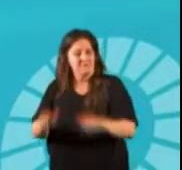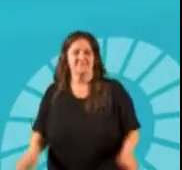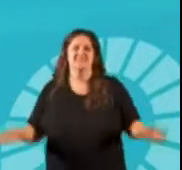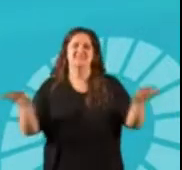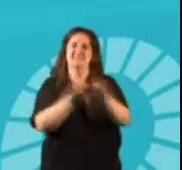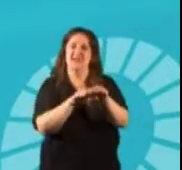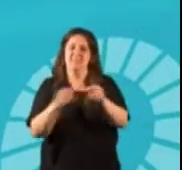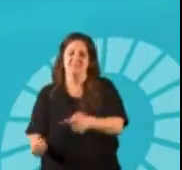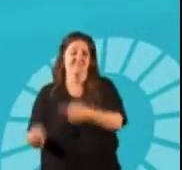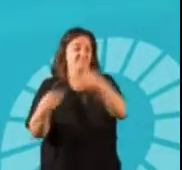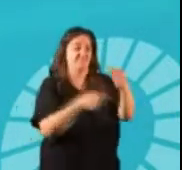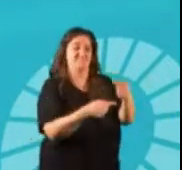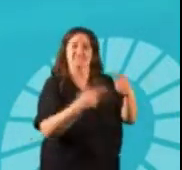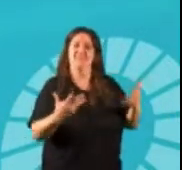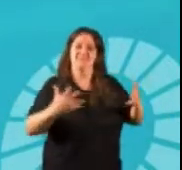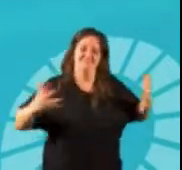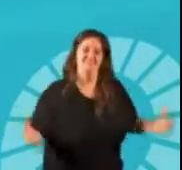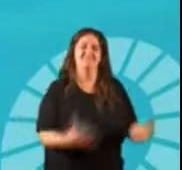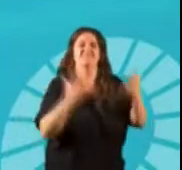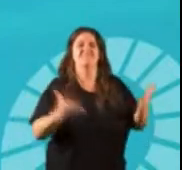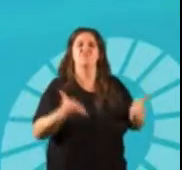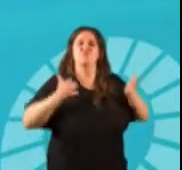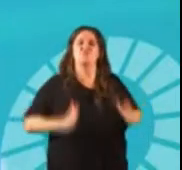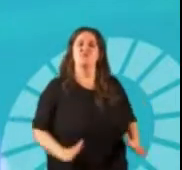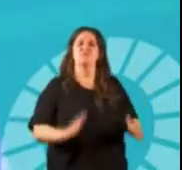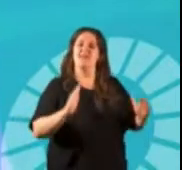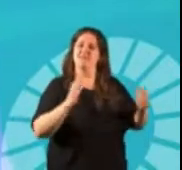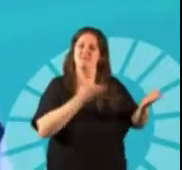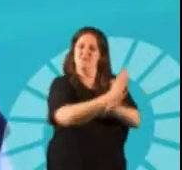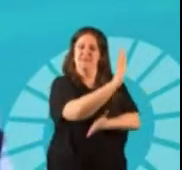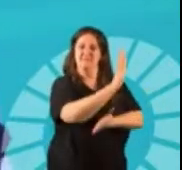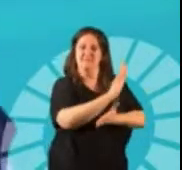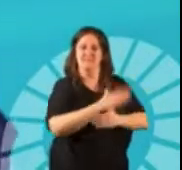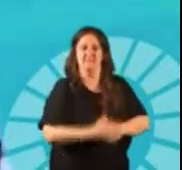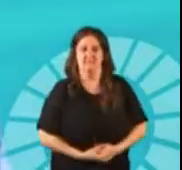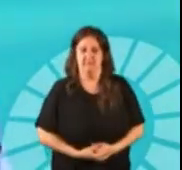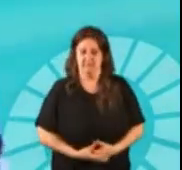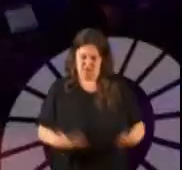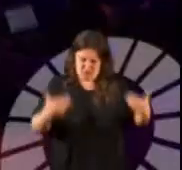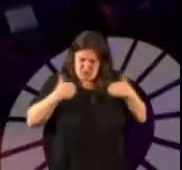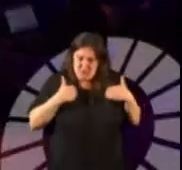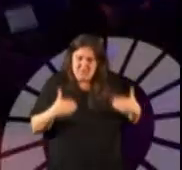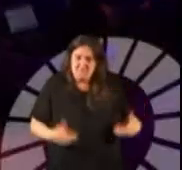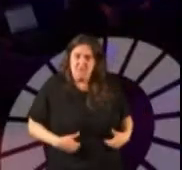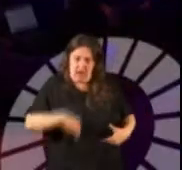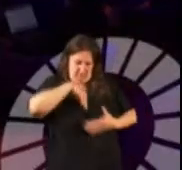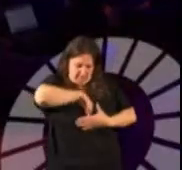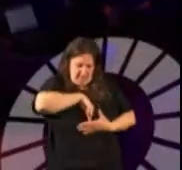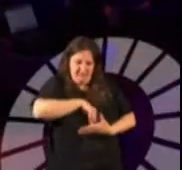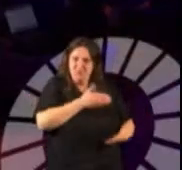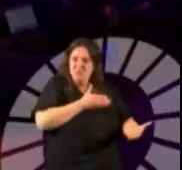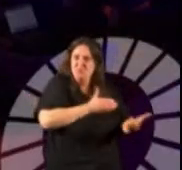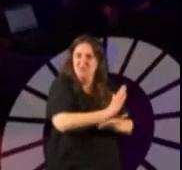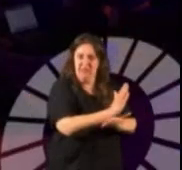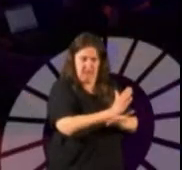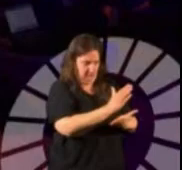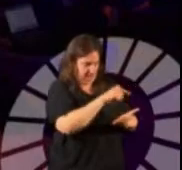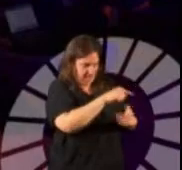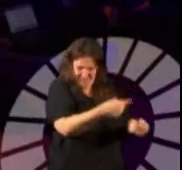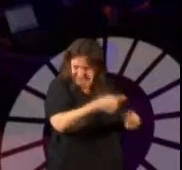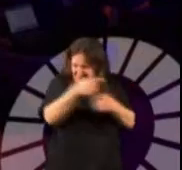women, the rights of women, is at the same time defending the dignity and the rights of humankind. They are